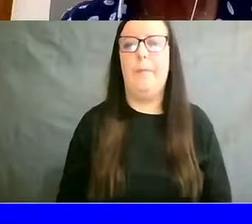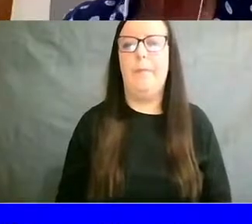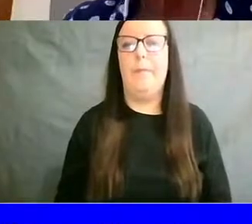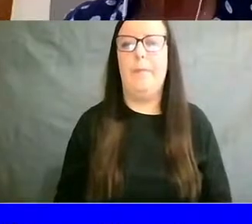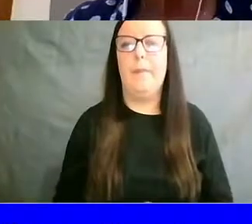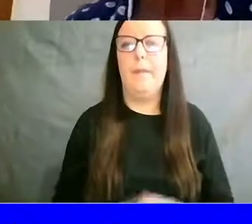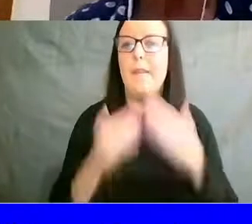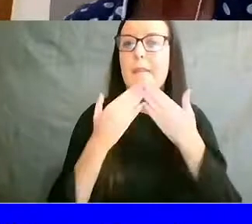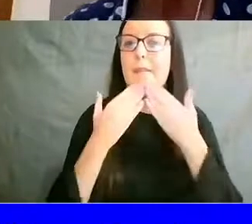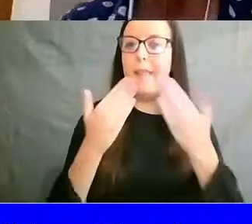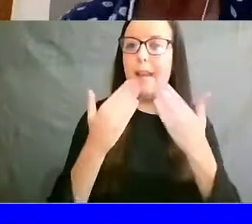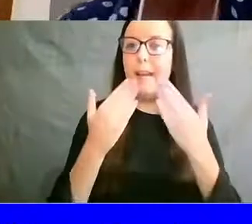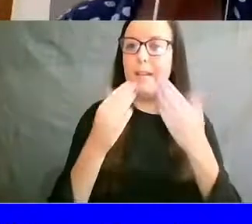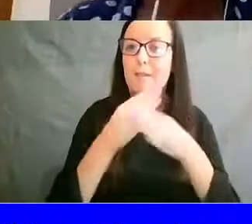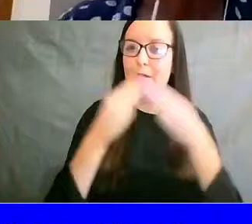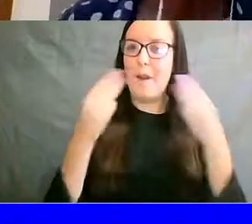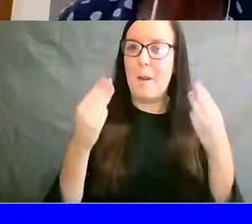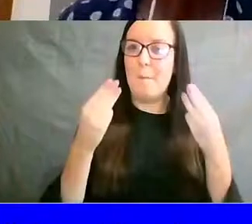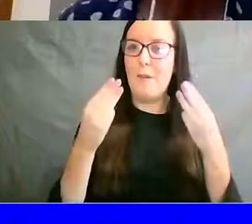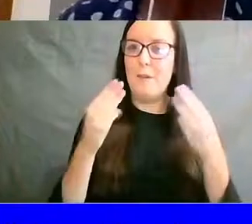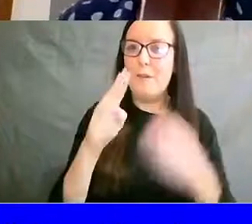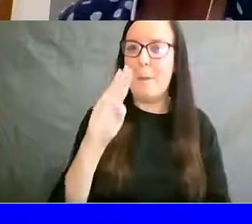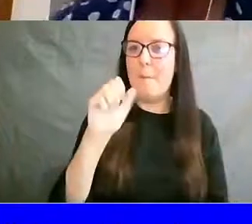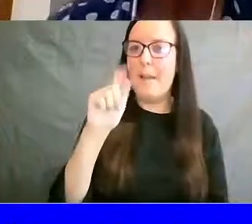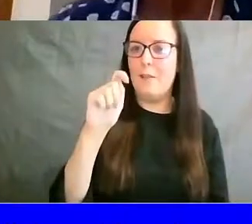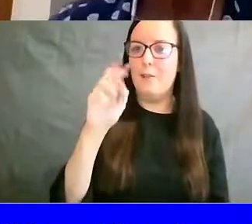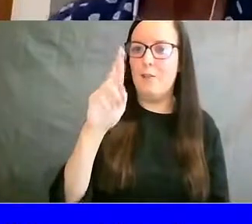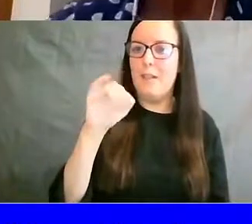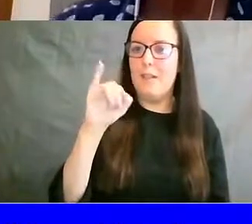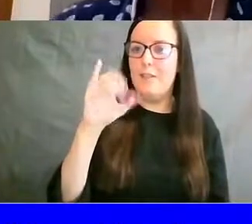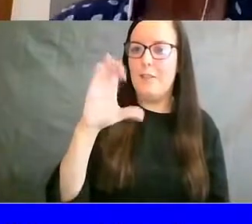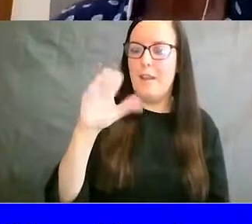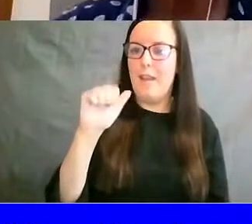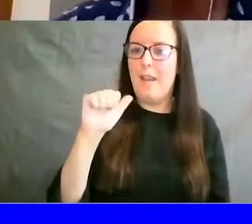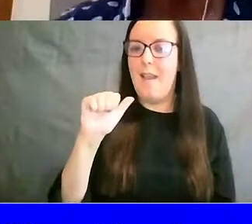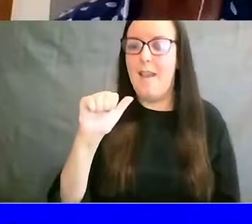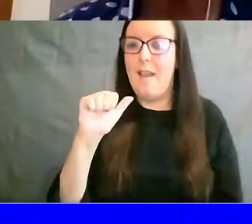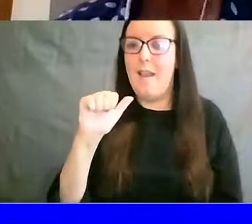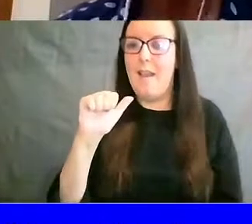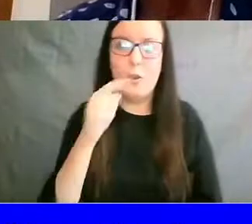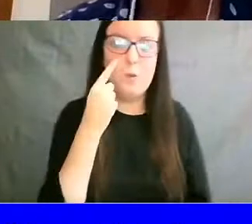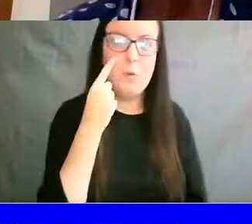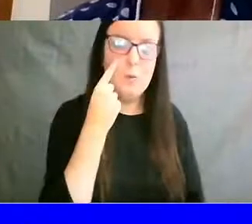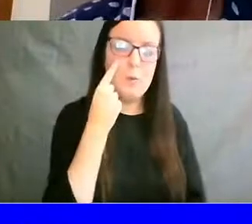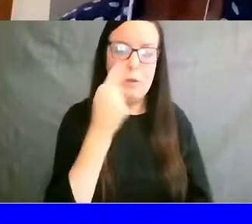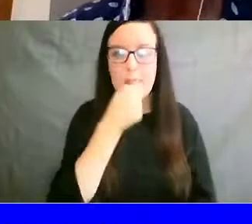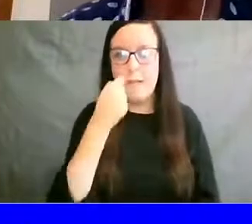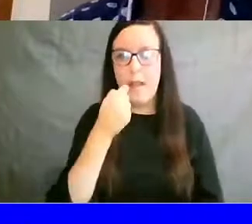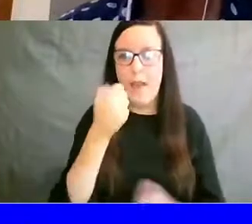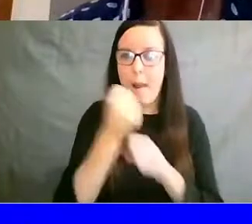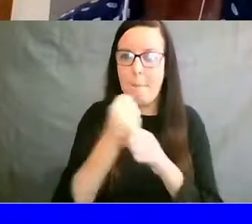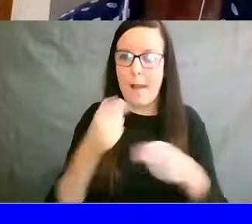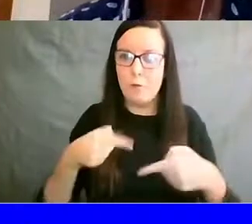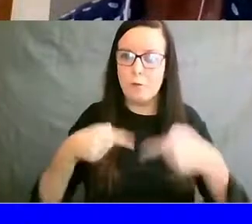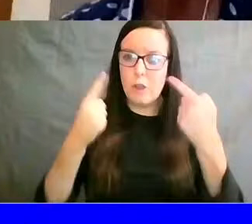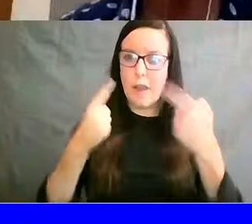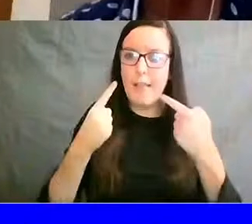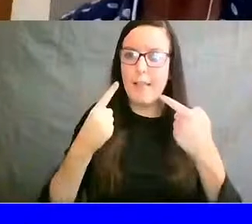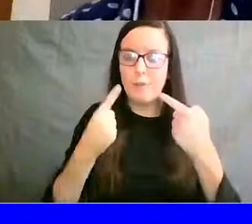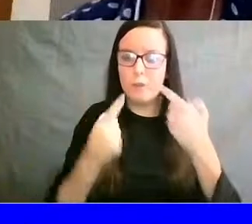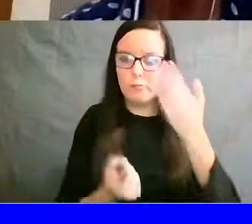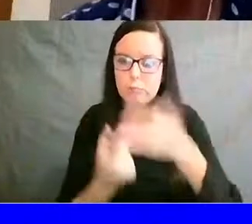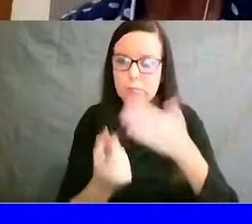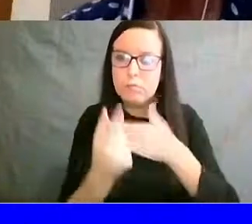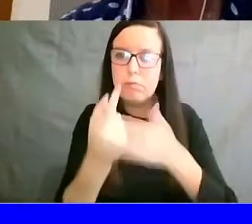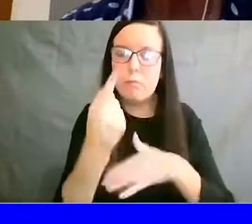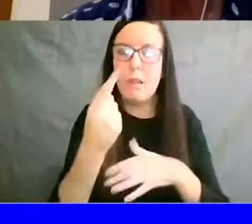Thanks very much, Patricia. And I suppose, look, you identified the challenges emerging around and COVID,